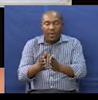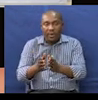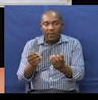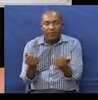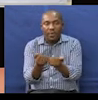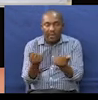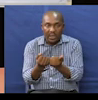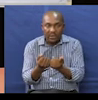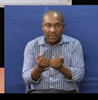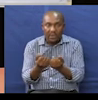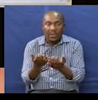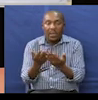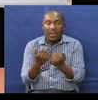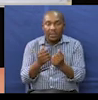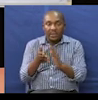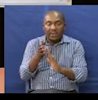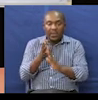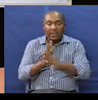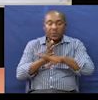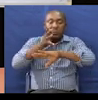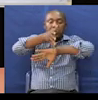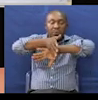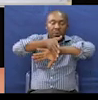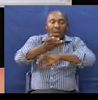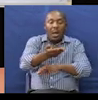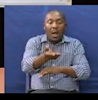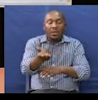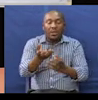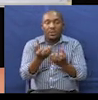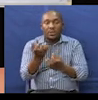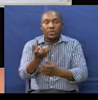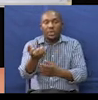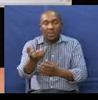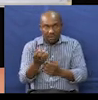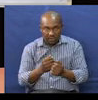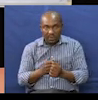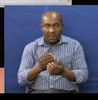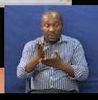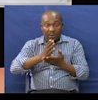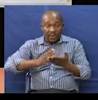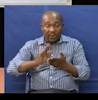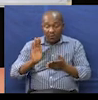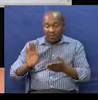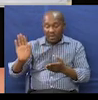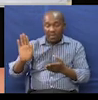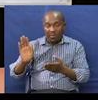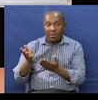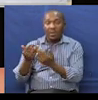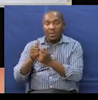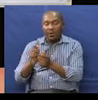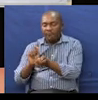their interaction with other societies. Therefore, some of them were able to